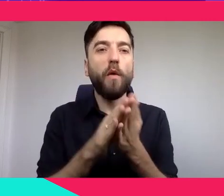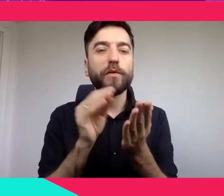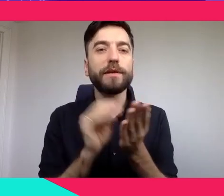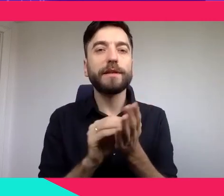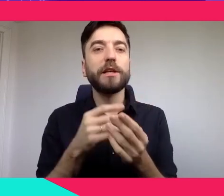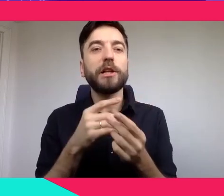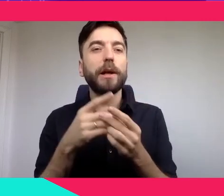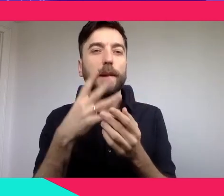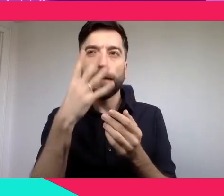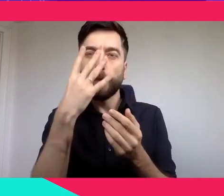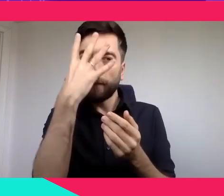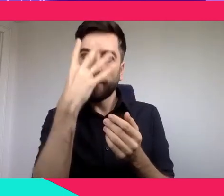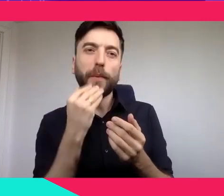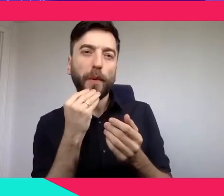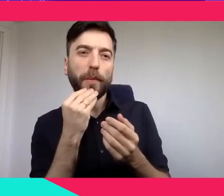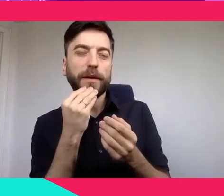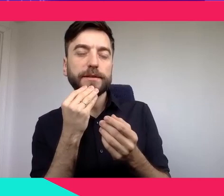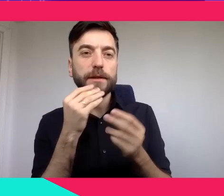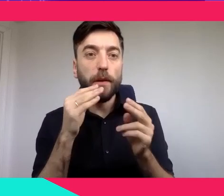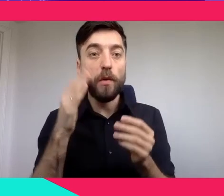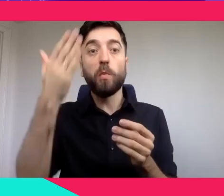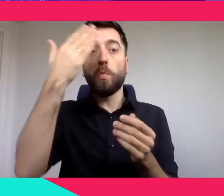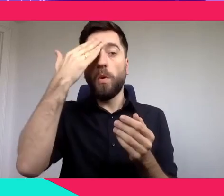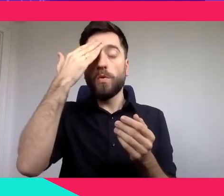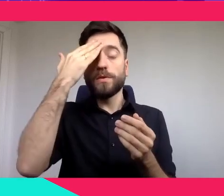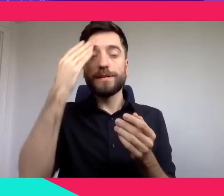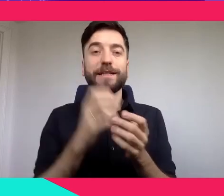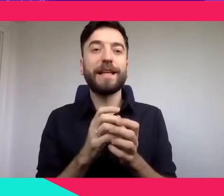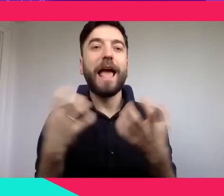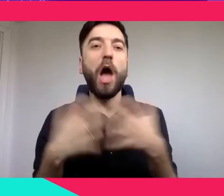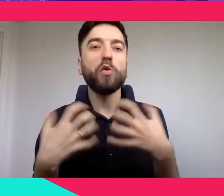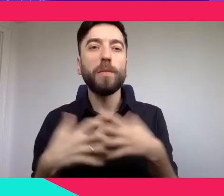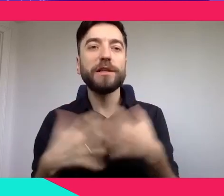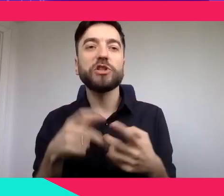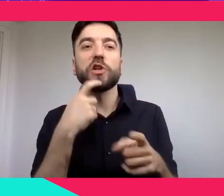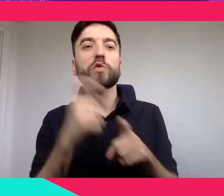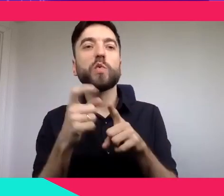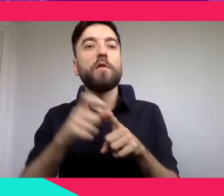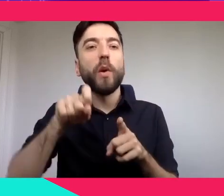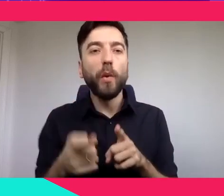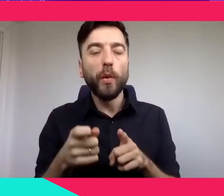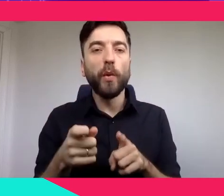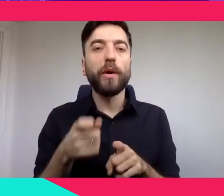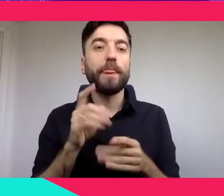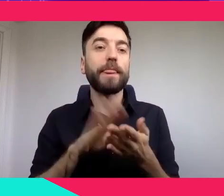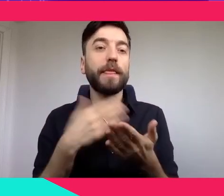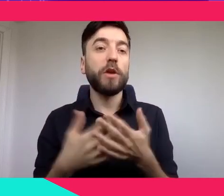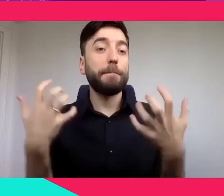automatic keywords to the collection, so that the machine has learned to find, for instance, cats.